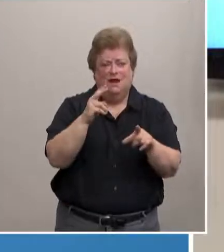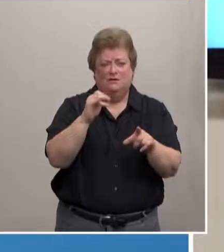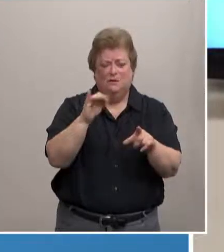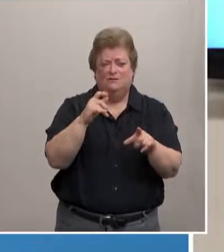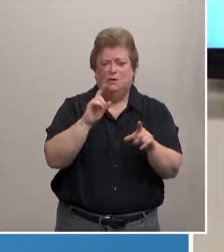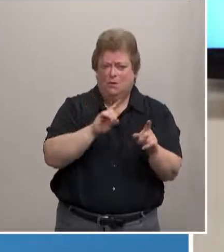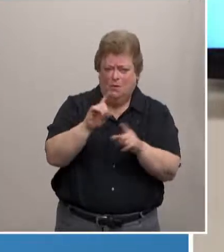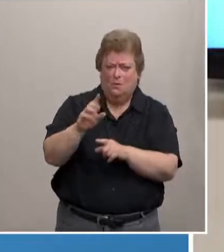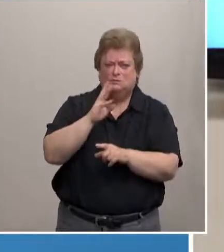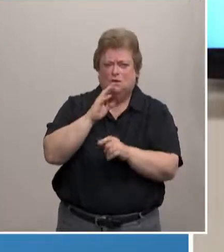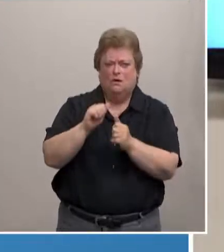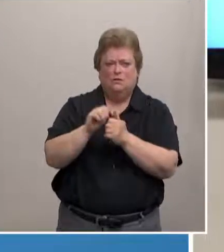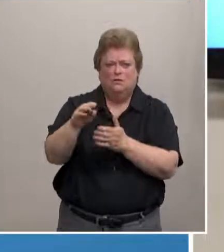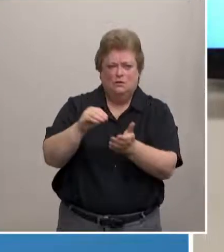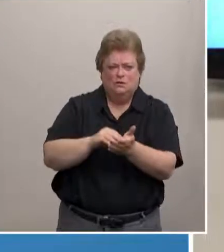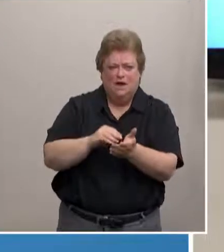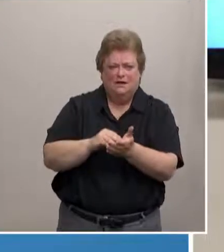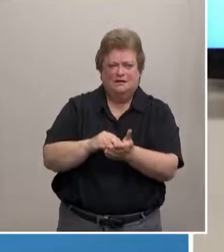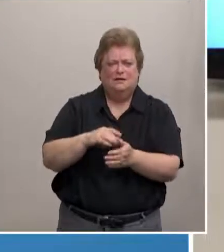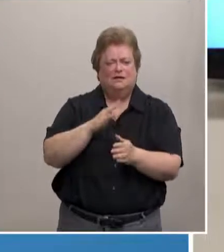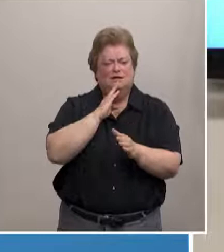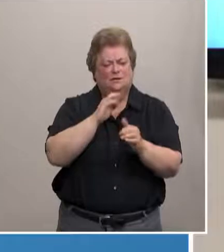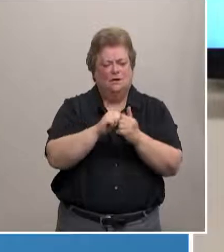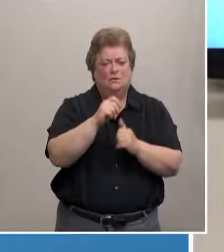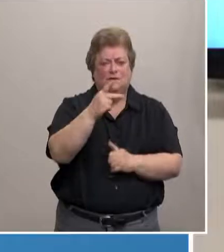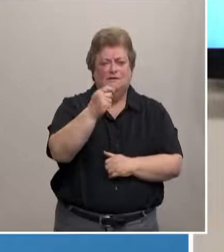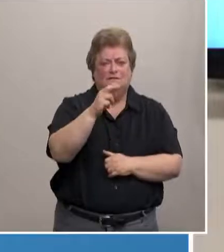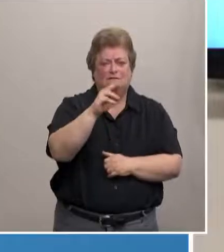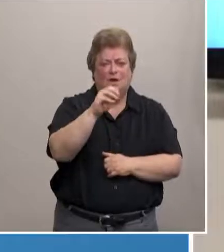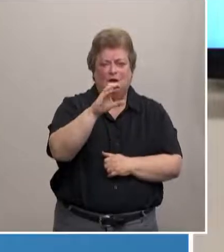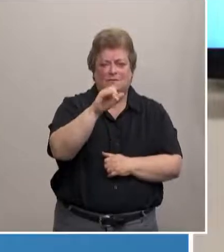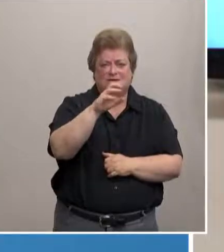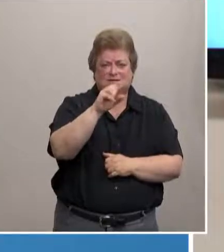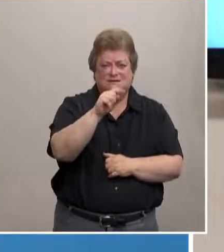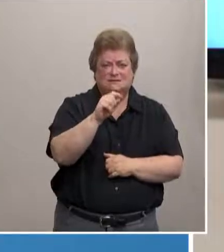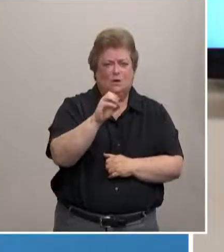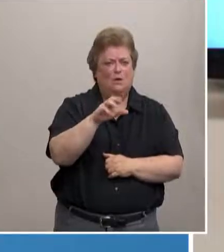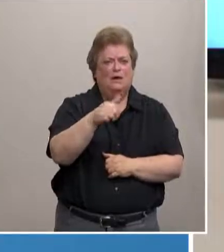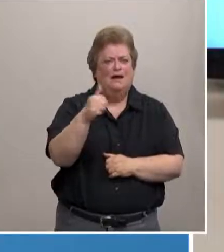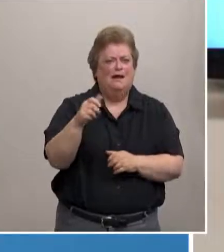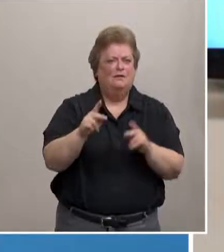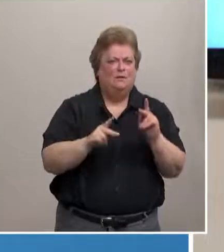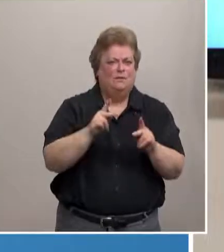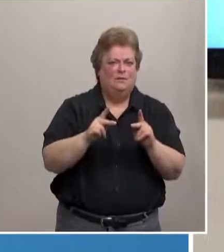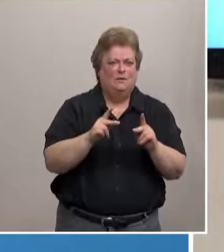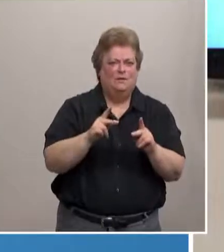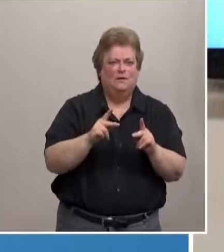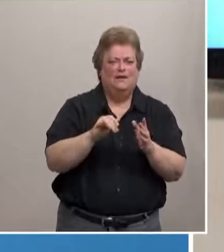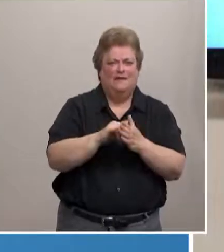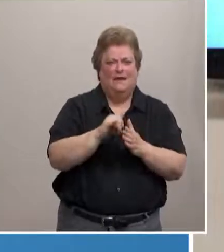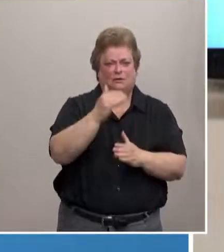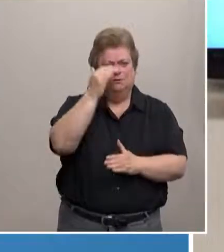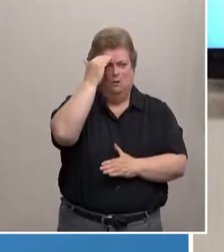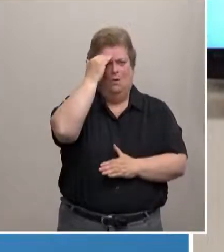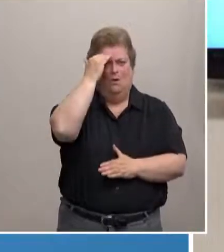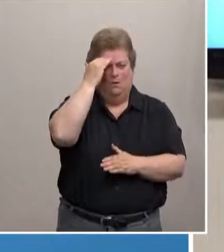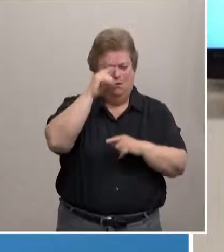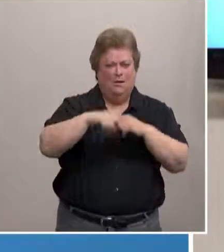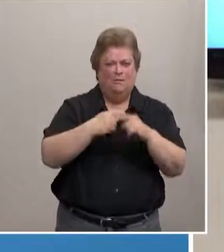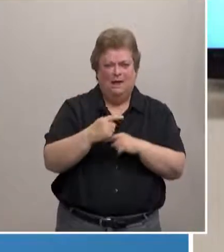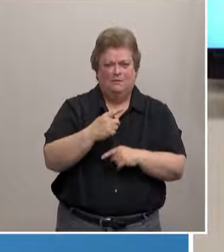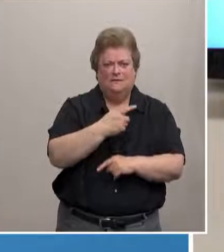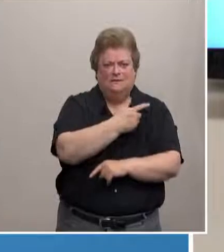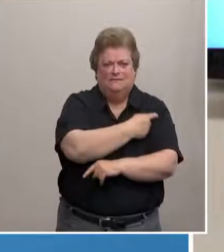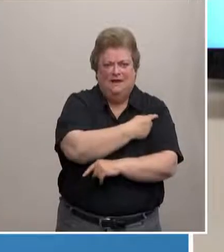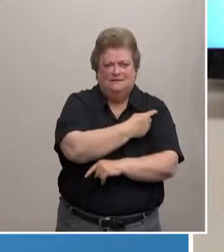to your doctor. You can talk to your pharmacist or other individuals that are knowledgeable about the